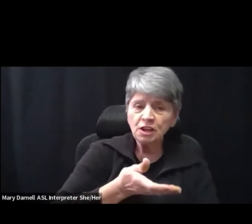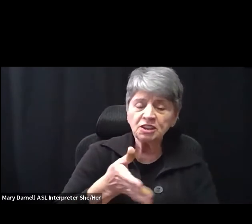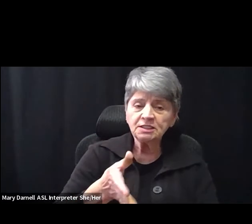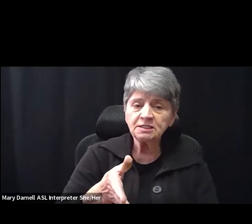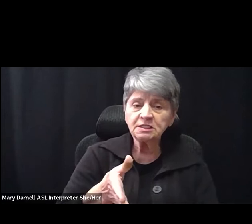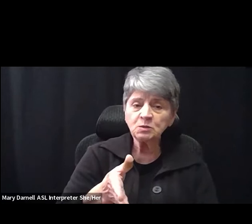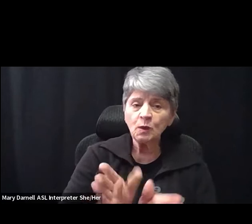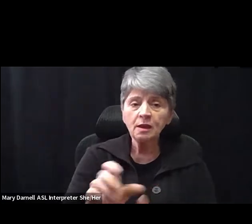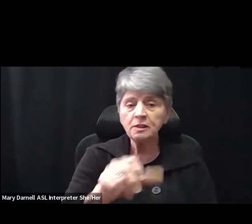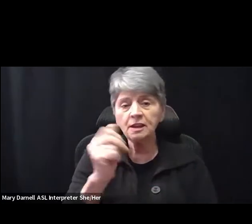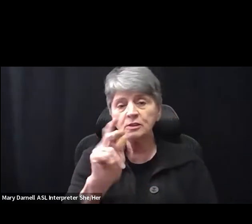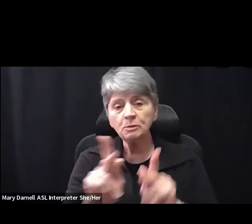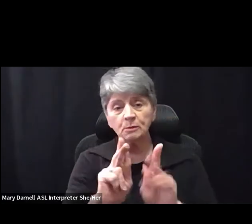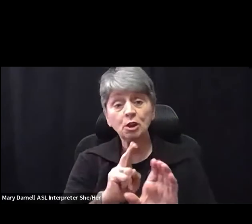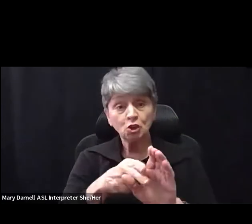are joining us.